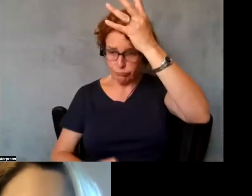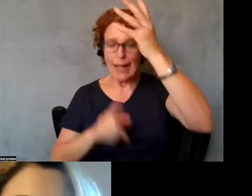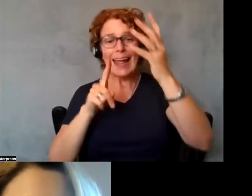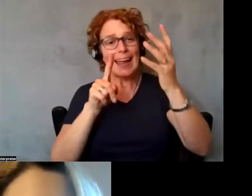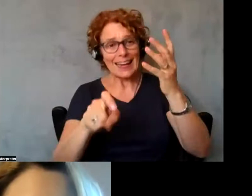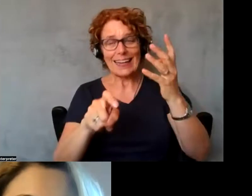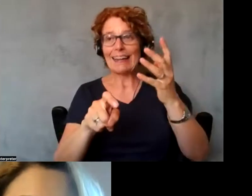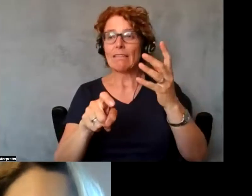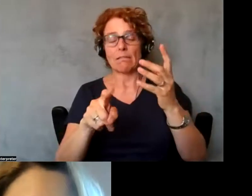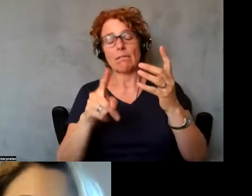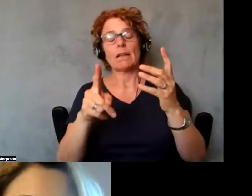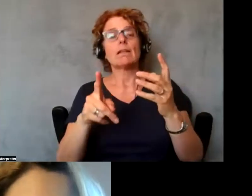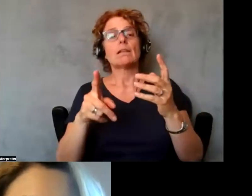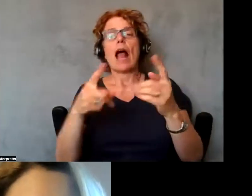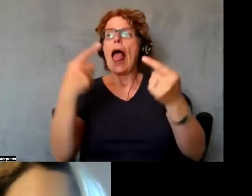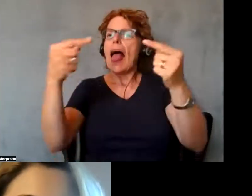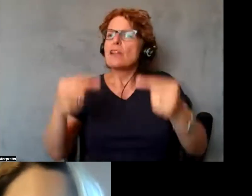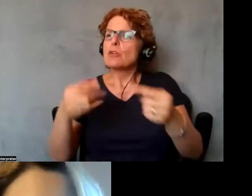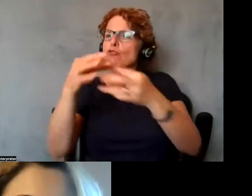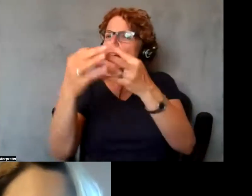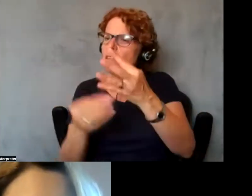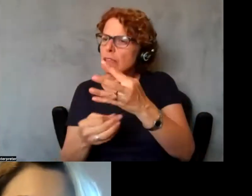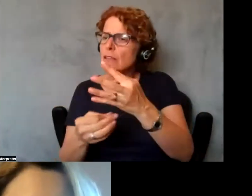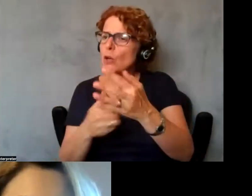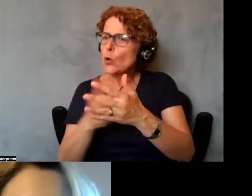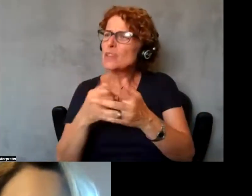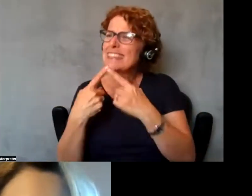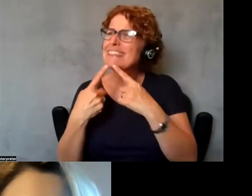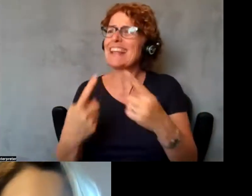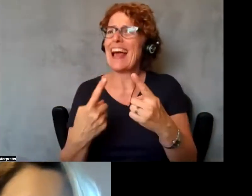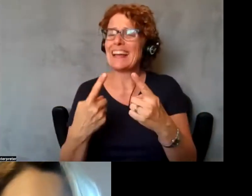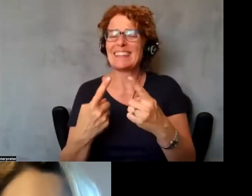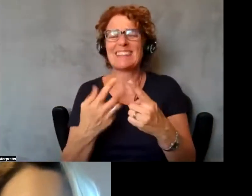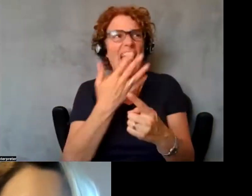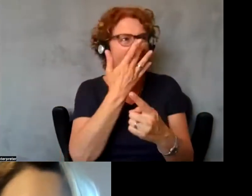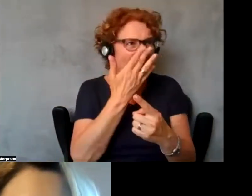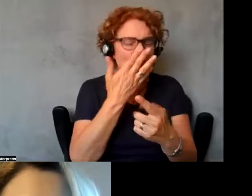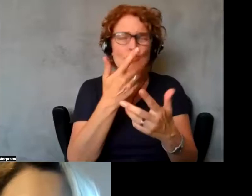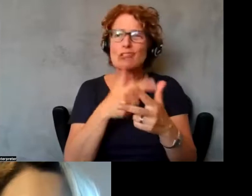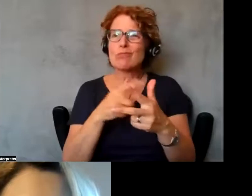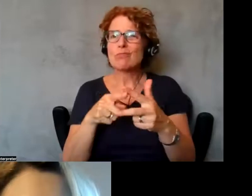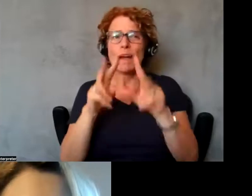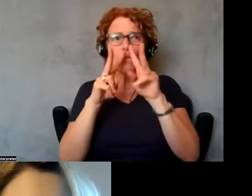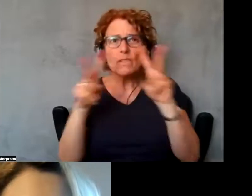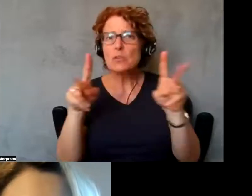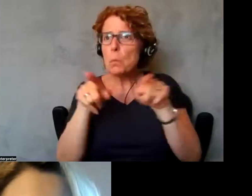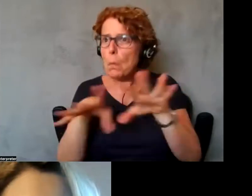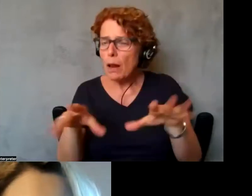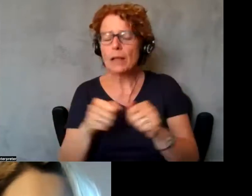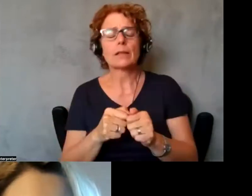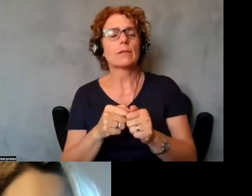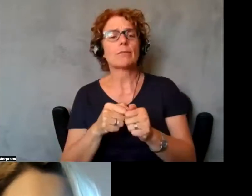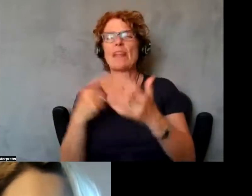eligibility criteria, it usually has the level of vision they're looking for, the age of the person, and then the other criteria.